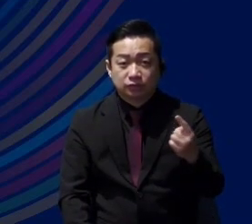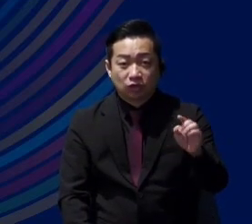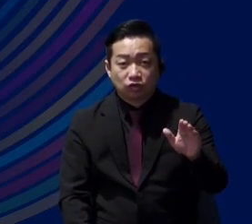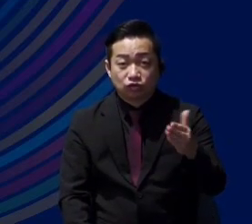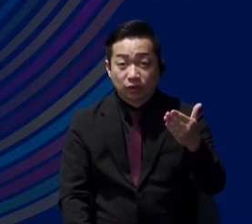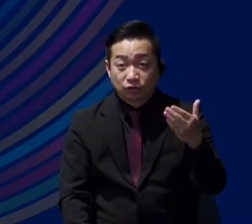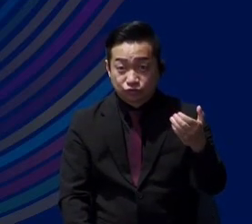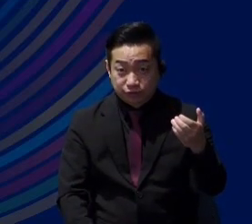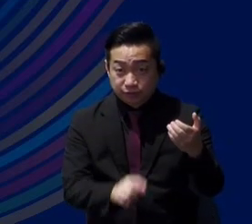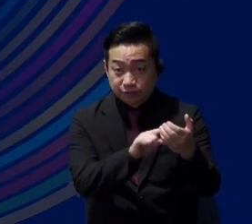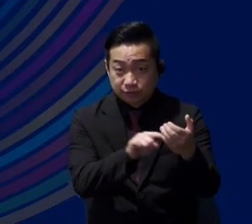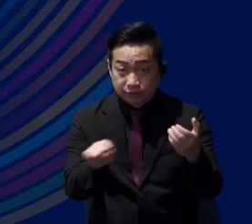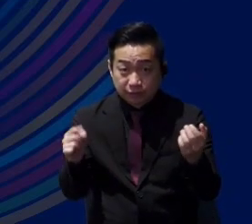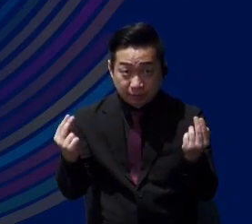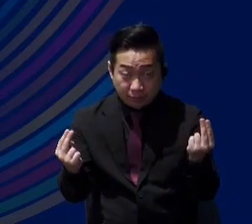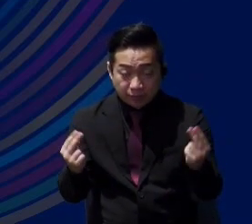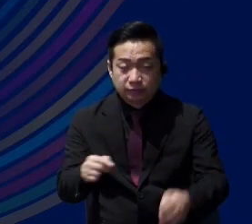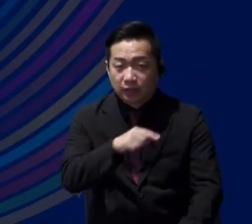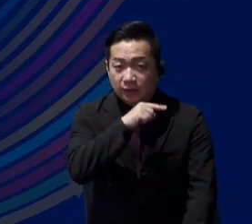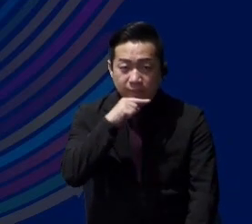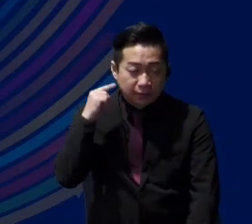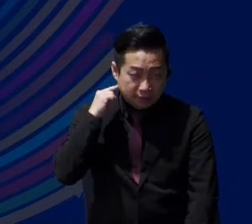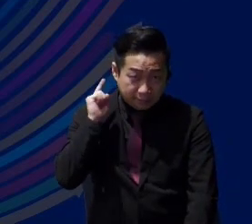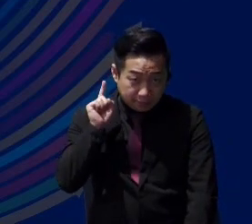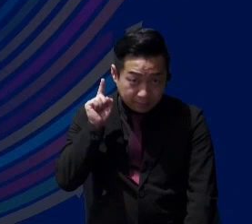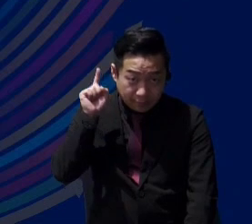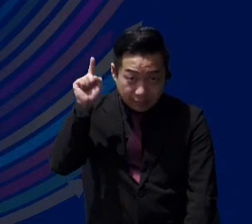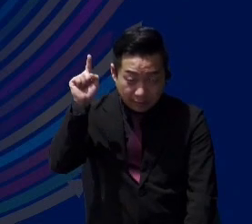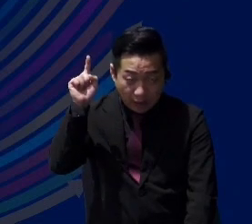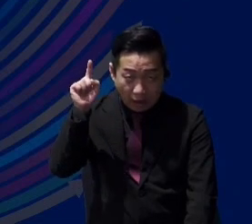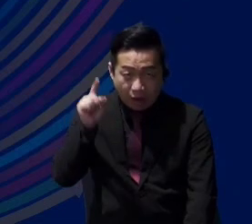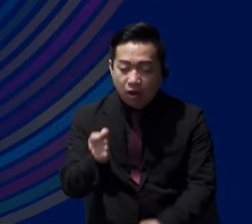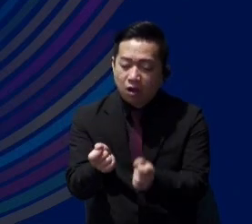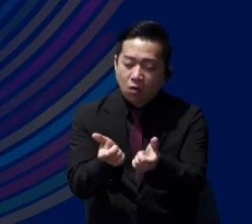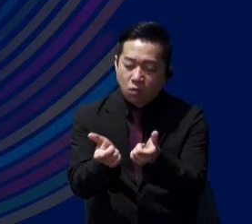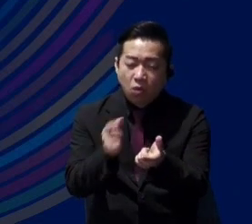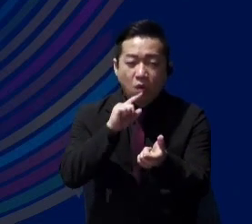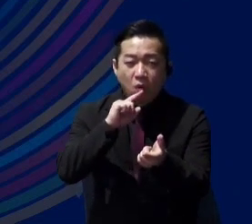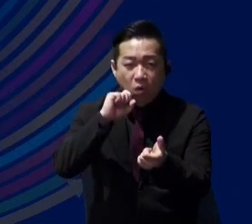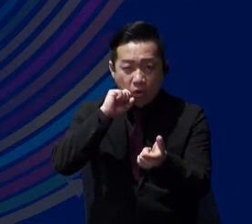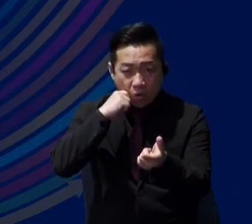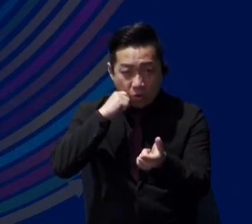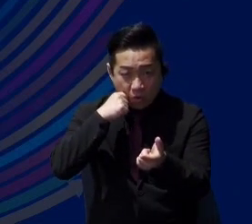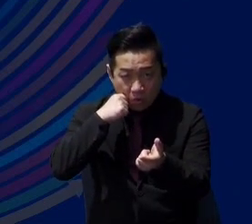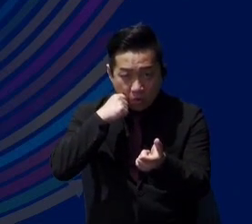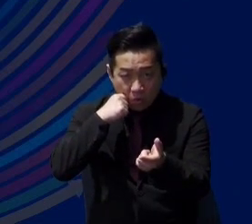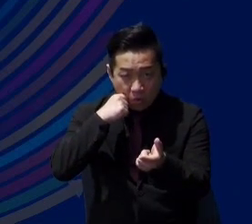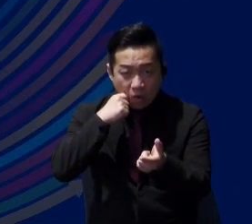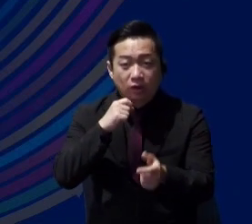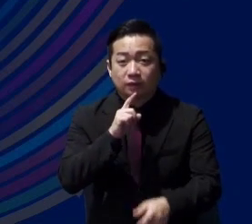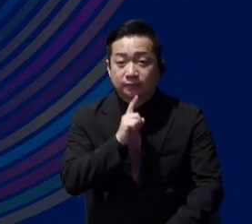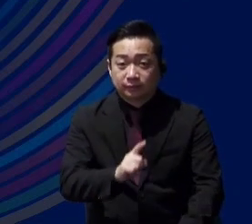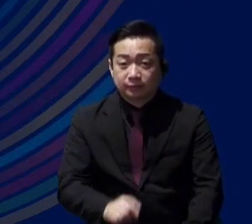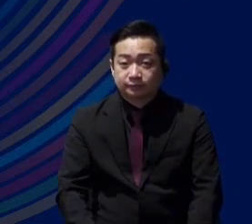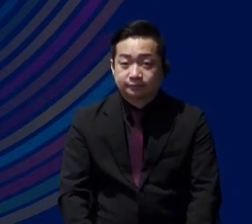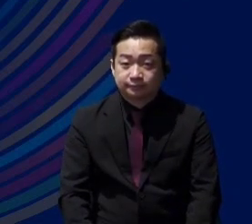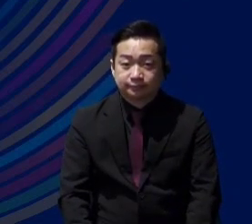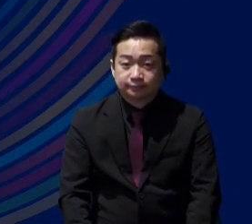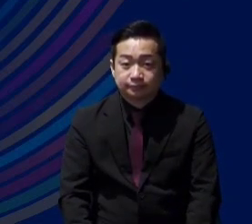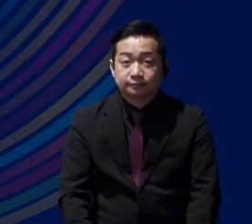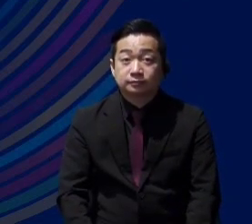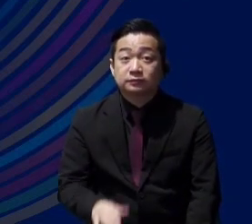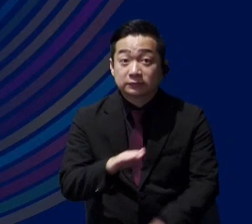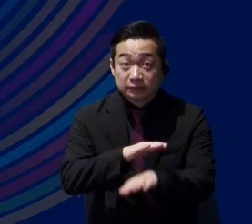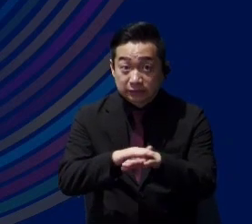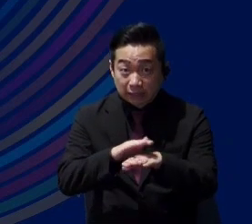pressure, and treat them and control them. But alcohol and tobacco went